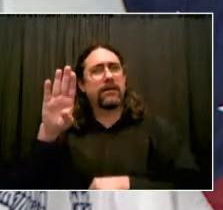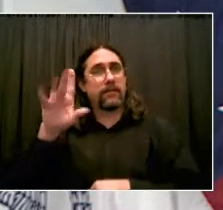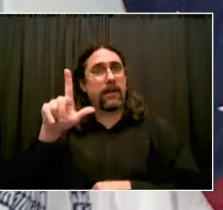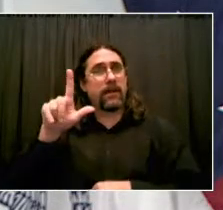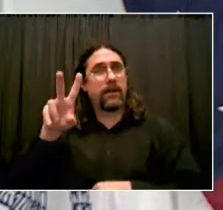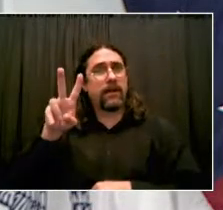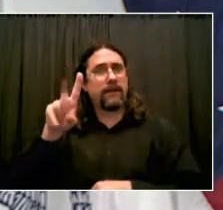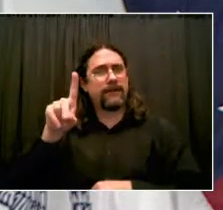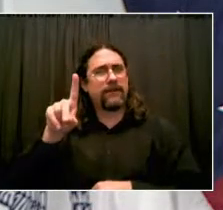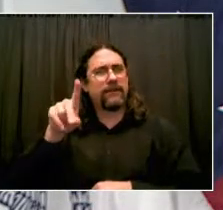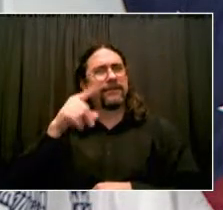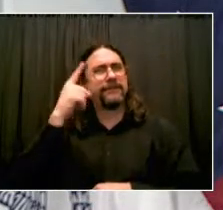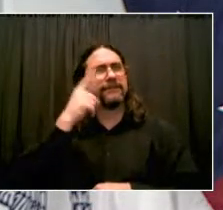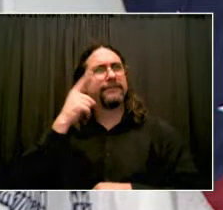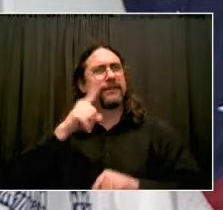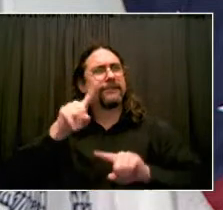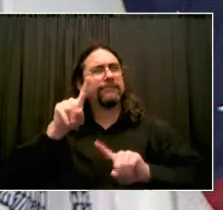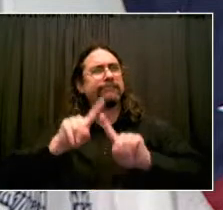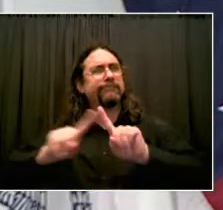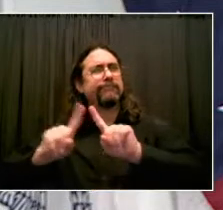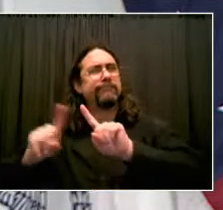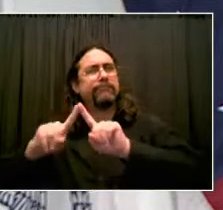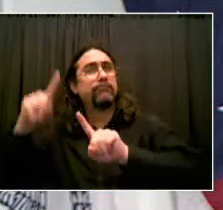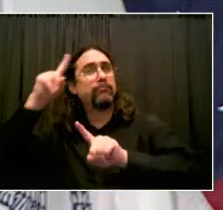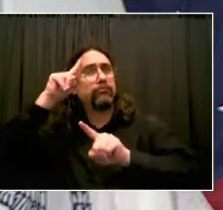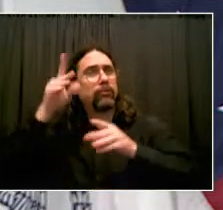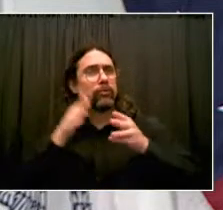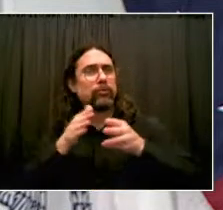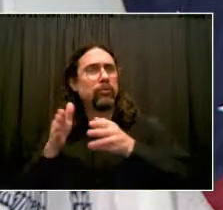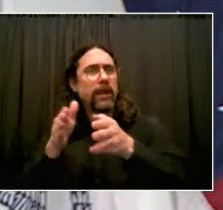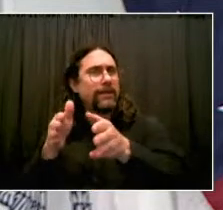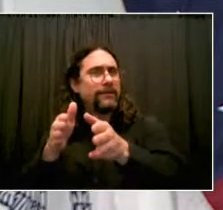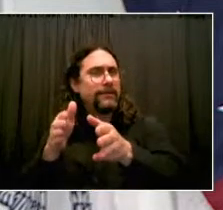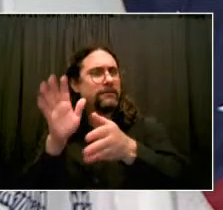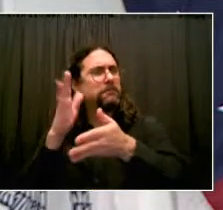choose Netherland Ave? Yeah, Jimmy, do you want to speak to that?